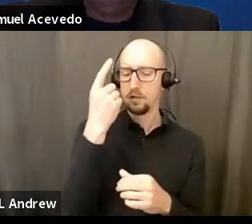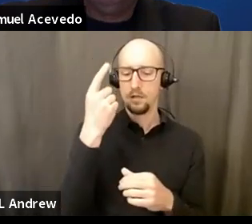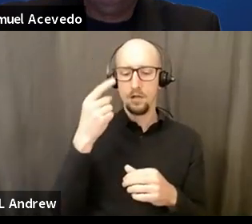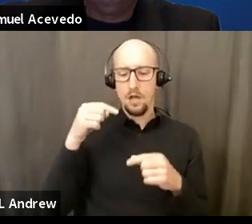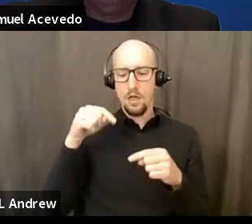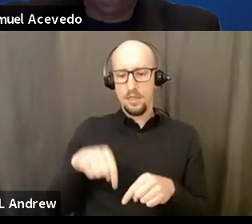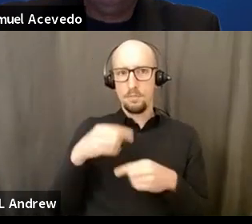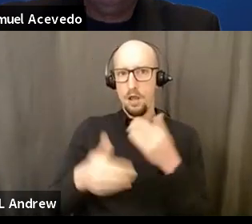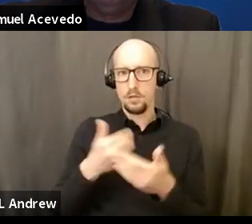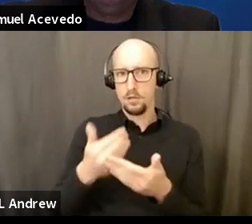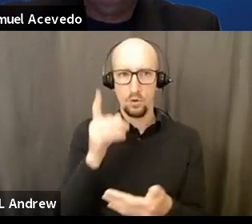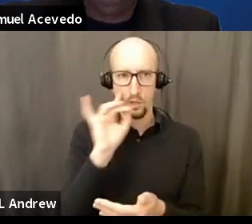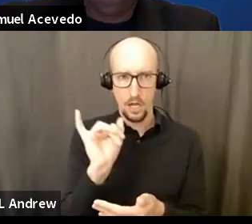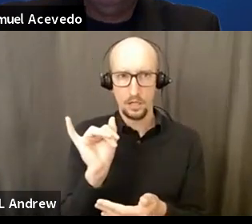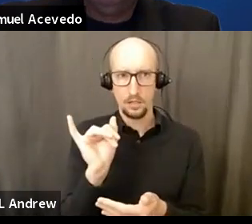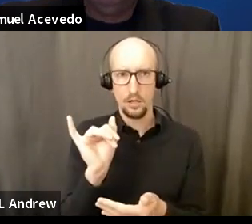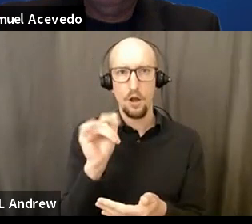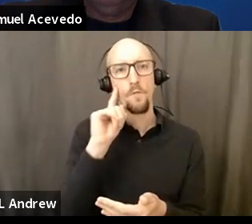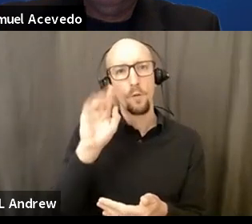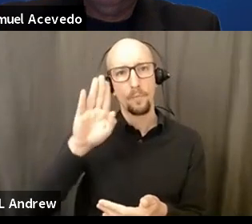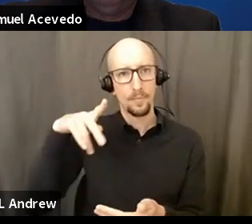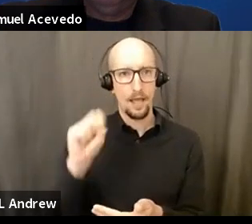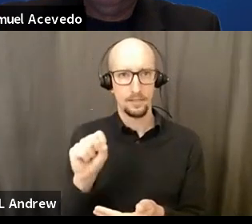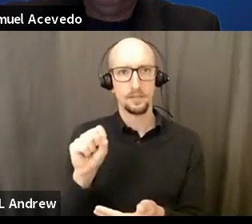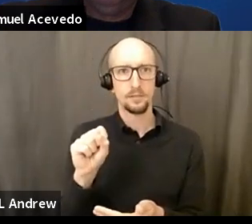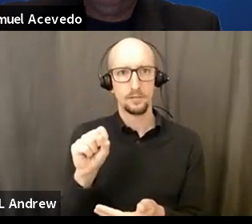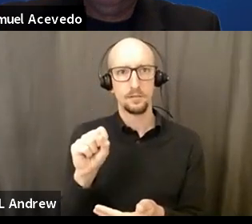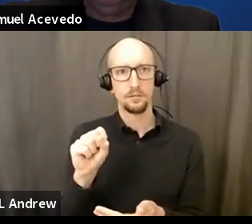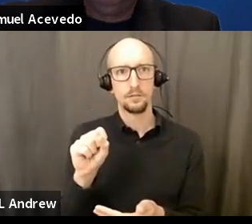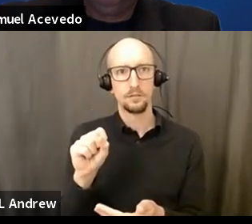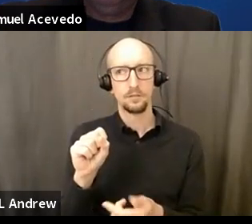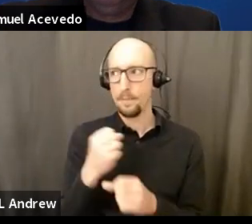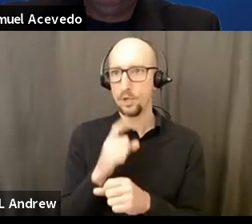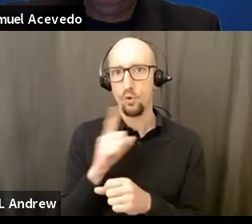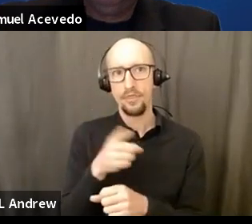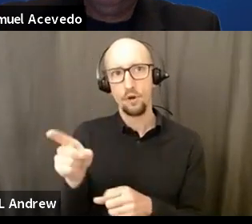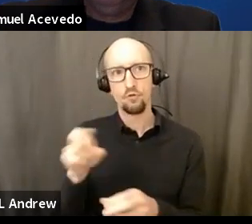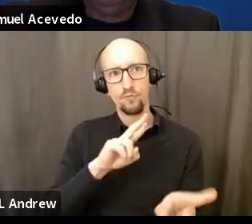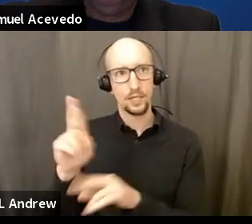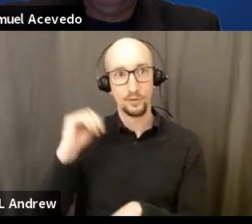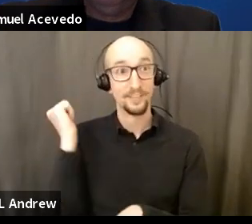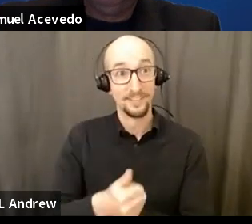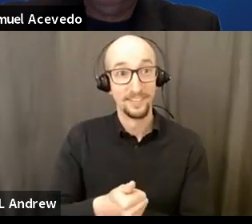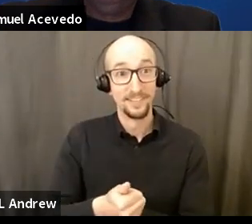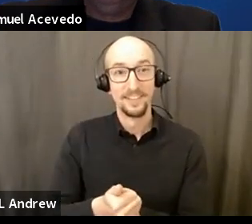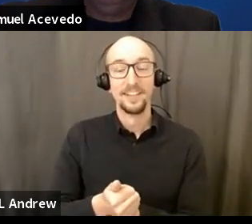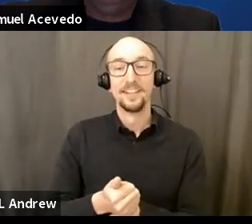process will be for BPS to be ready to implement